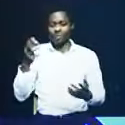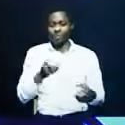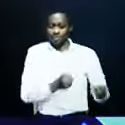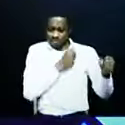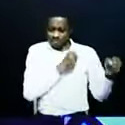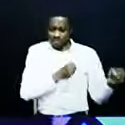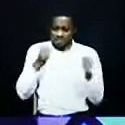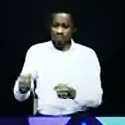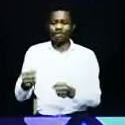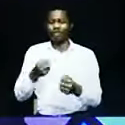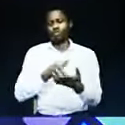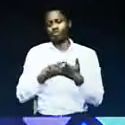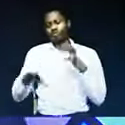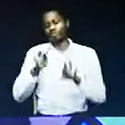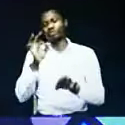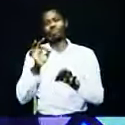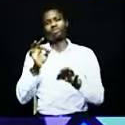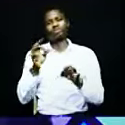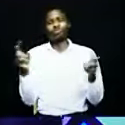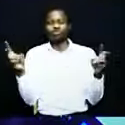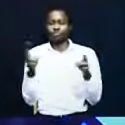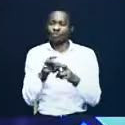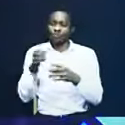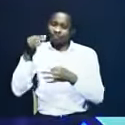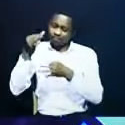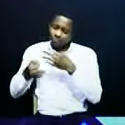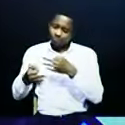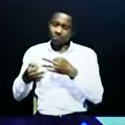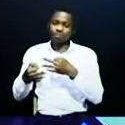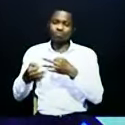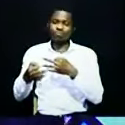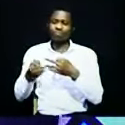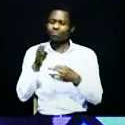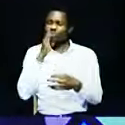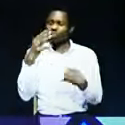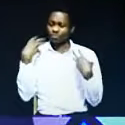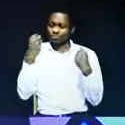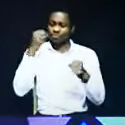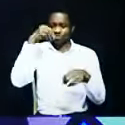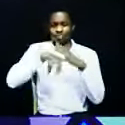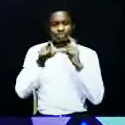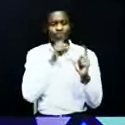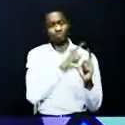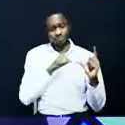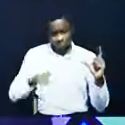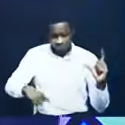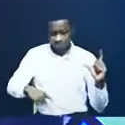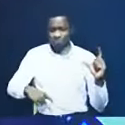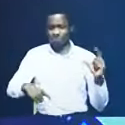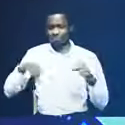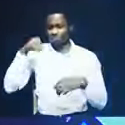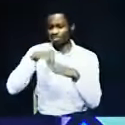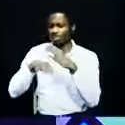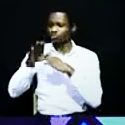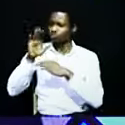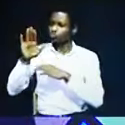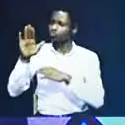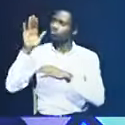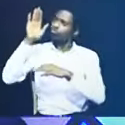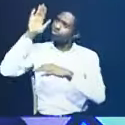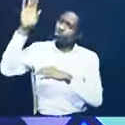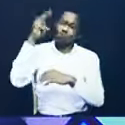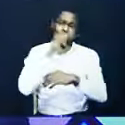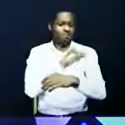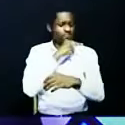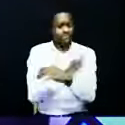Spirit. Therefore, finally, be strong in the Lord and in his mighty